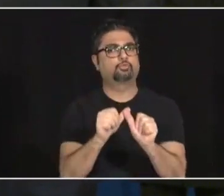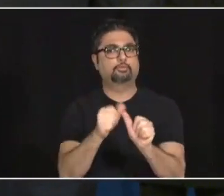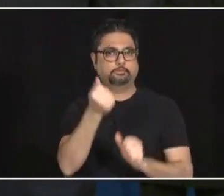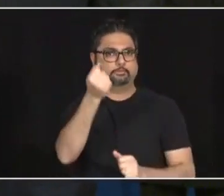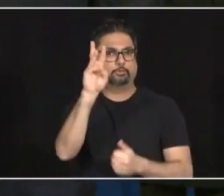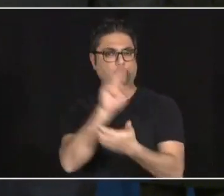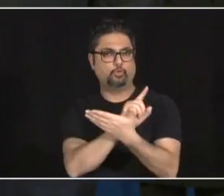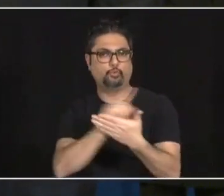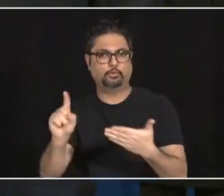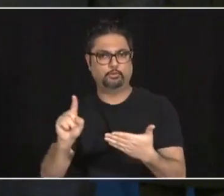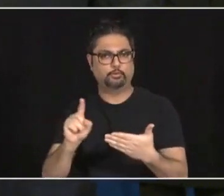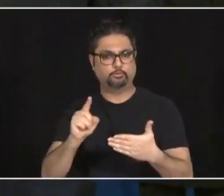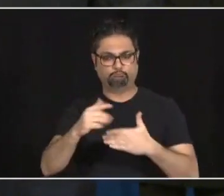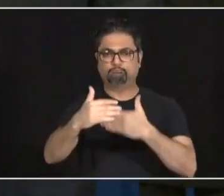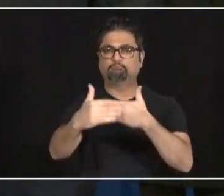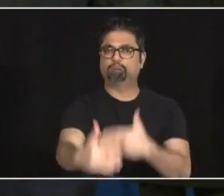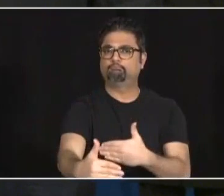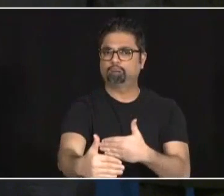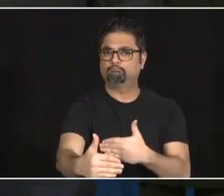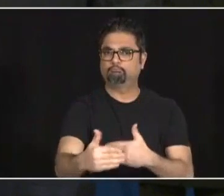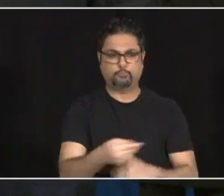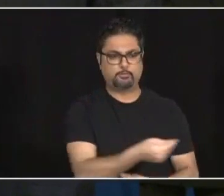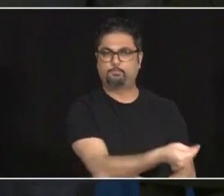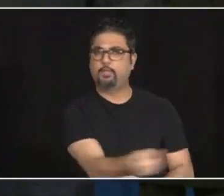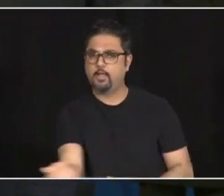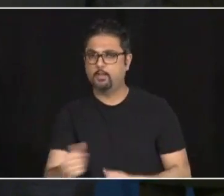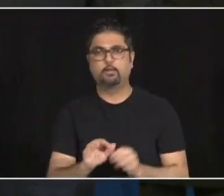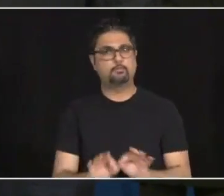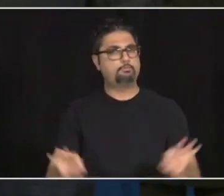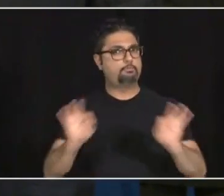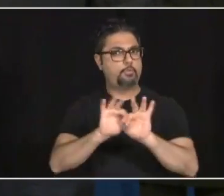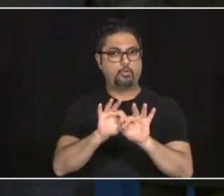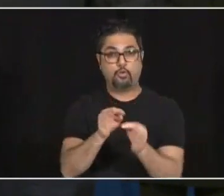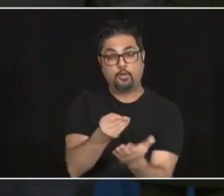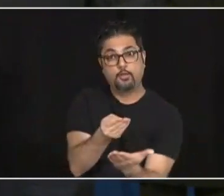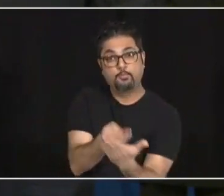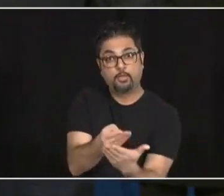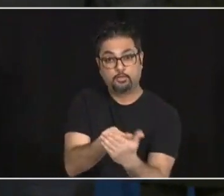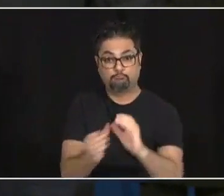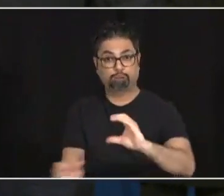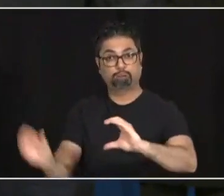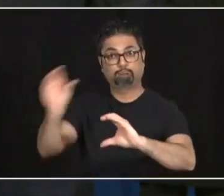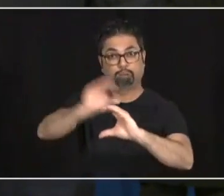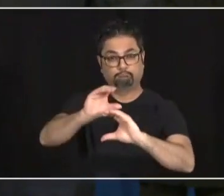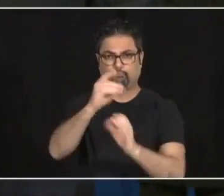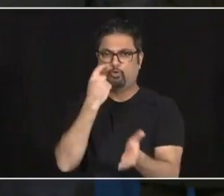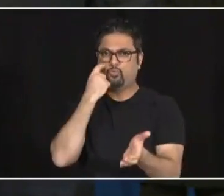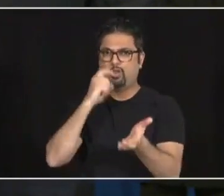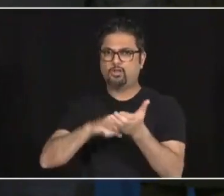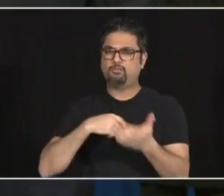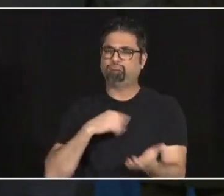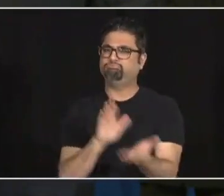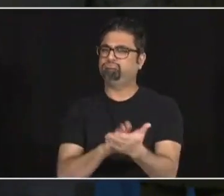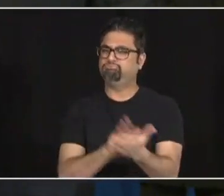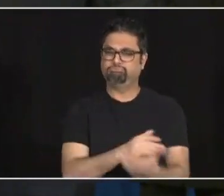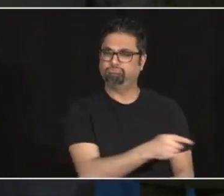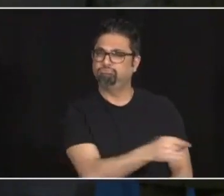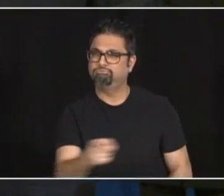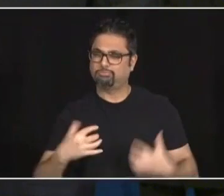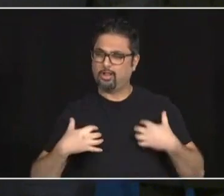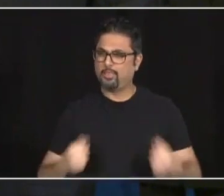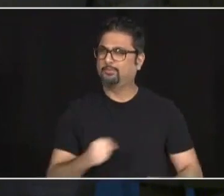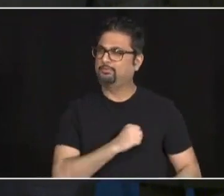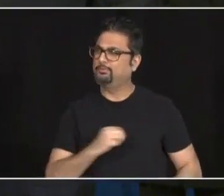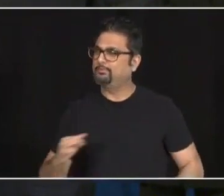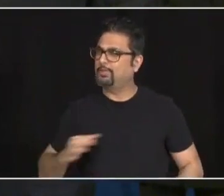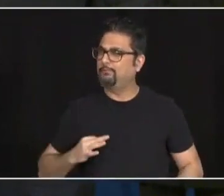payment recognizes the valiant efforts of our frontline workers in the fight against COVID-19. These